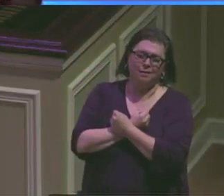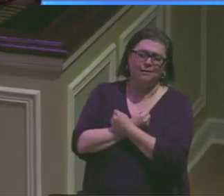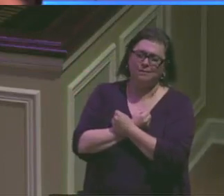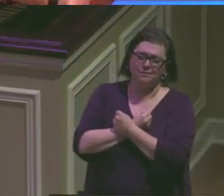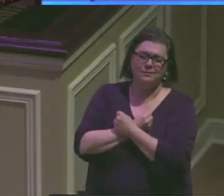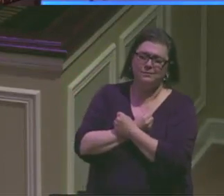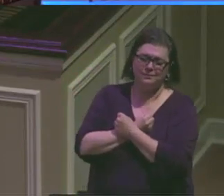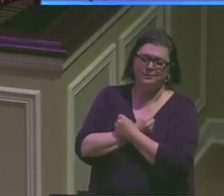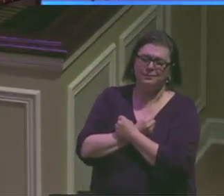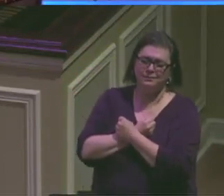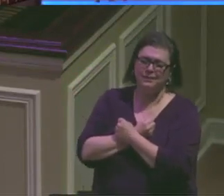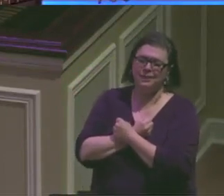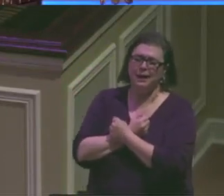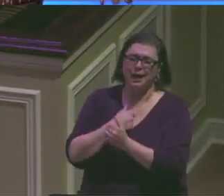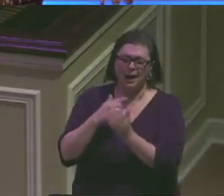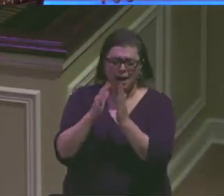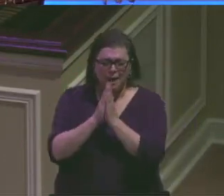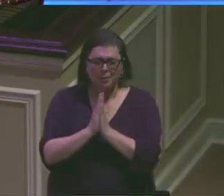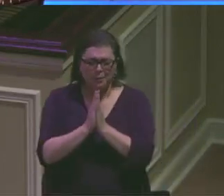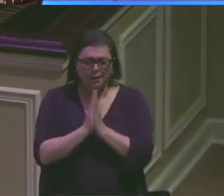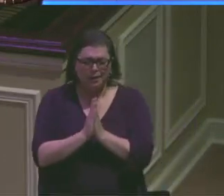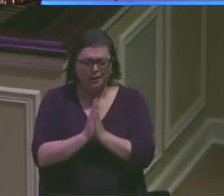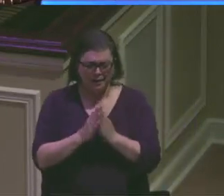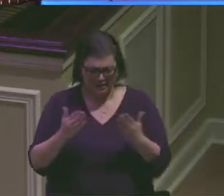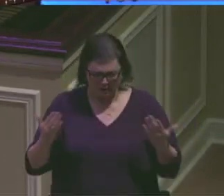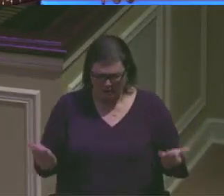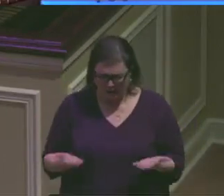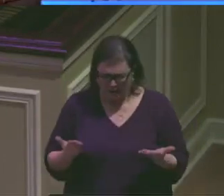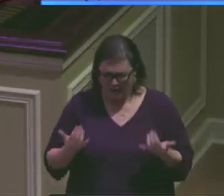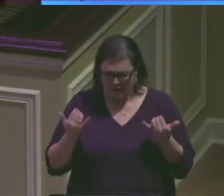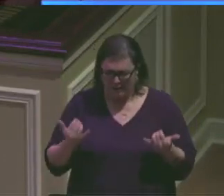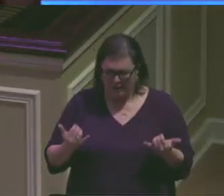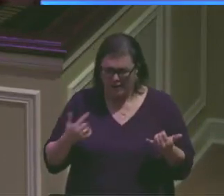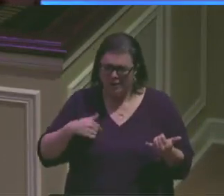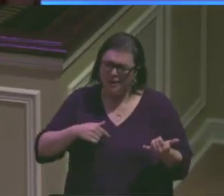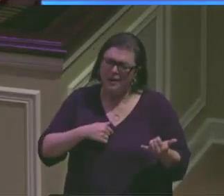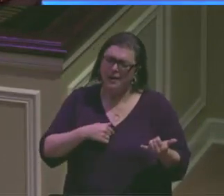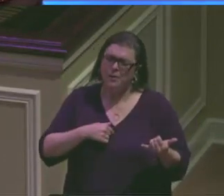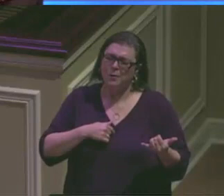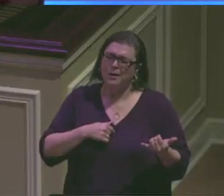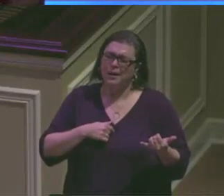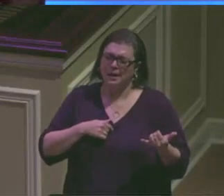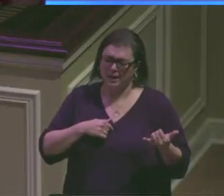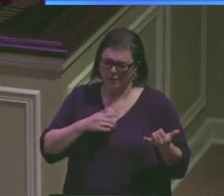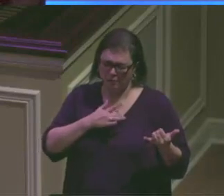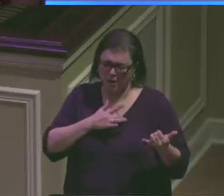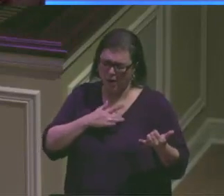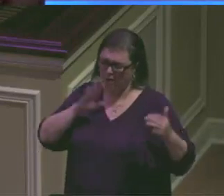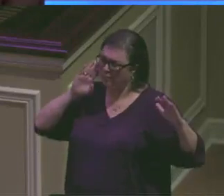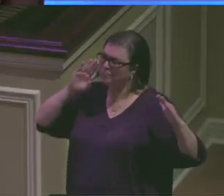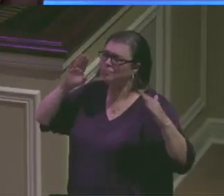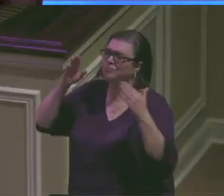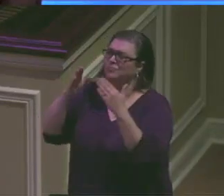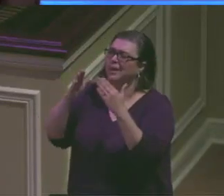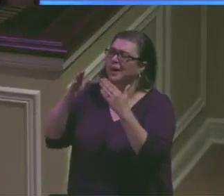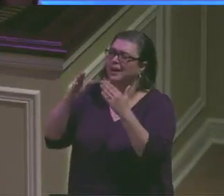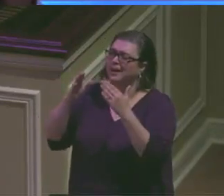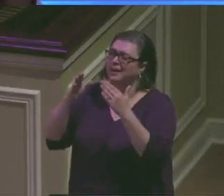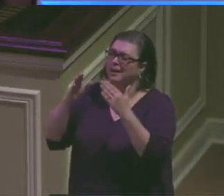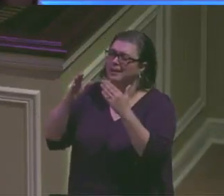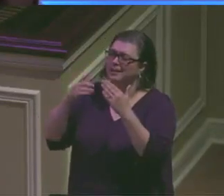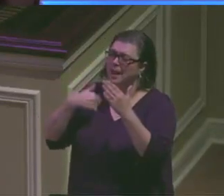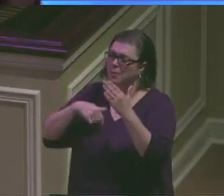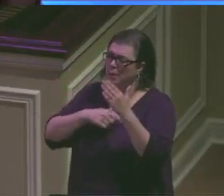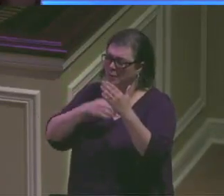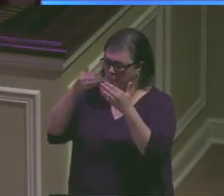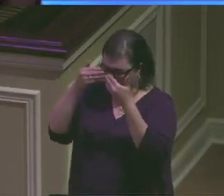And so, God, I just pray where we are, Father, that you would just turn our hearts. You would open our minds, Father, to receive your word,